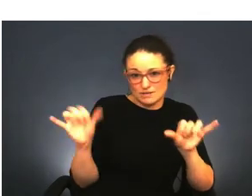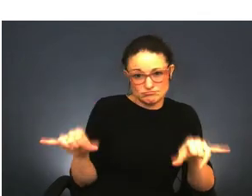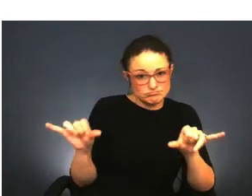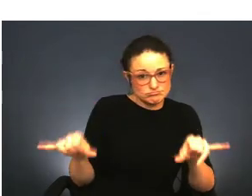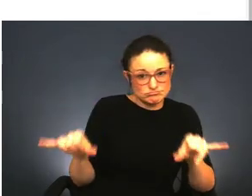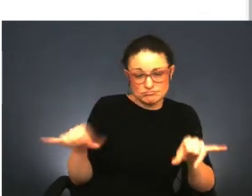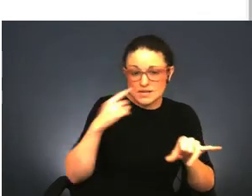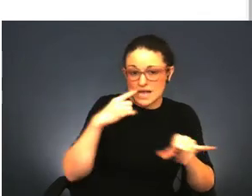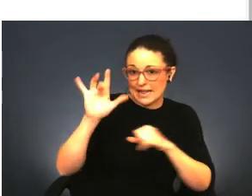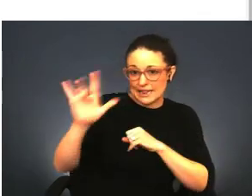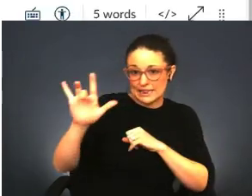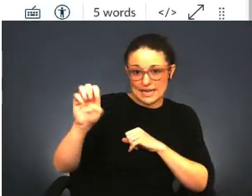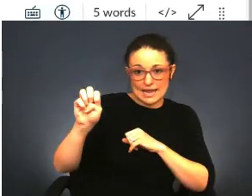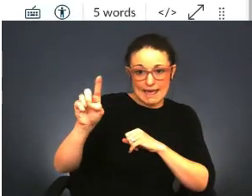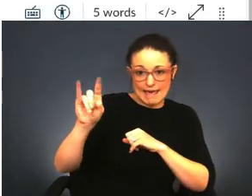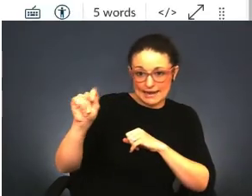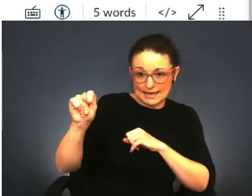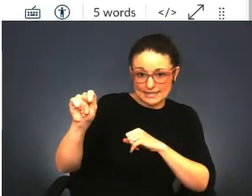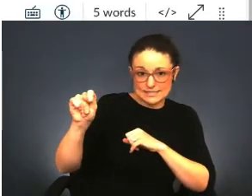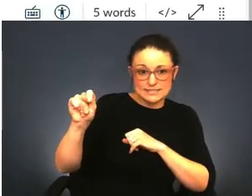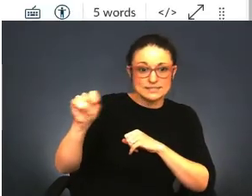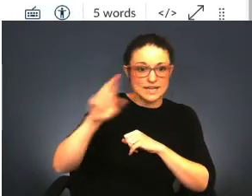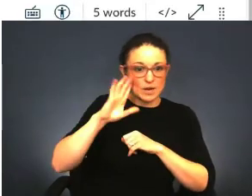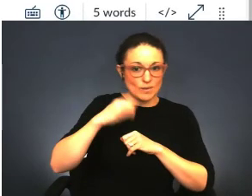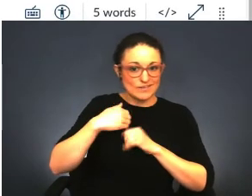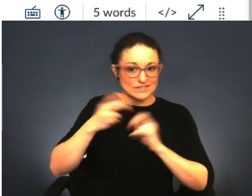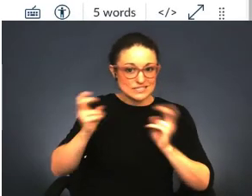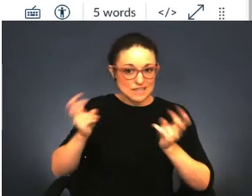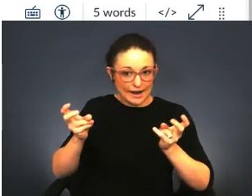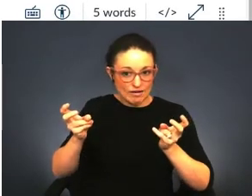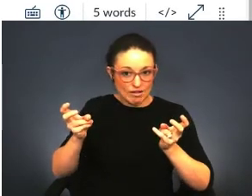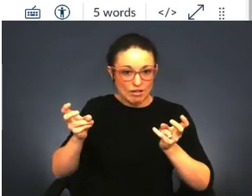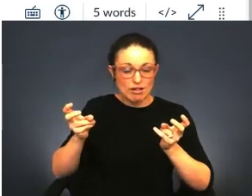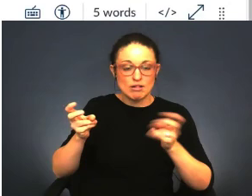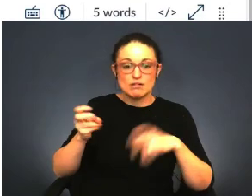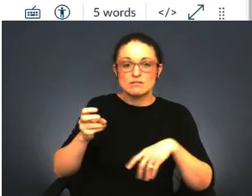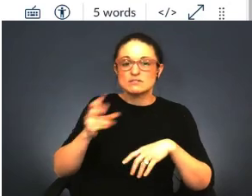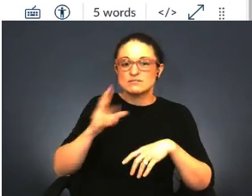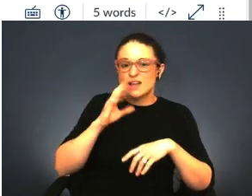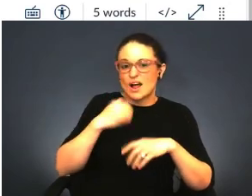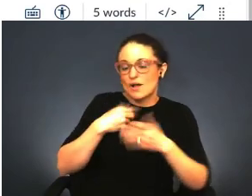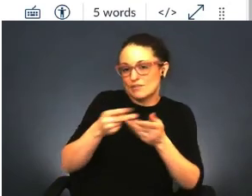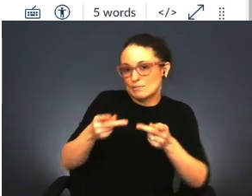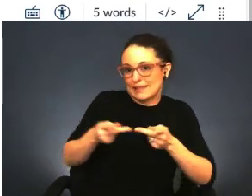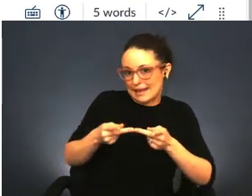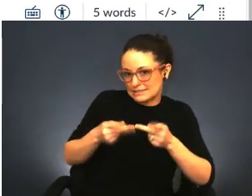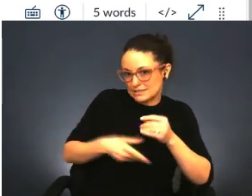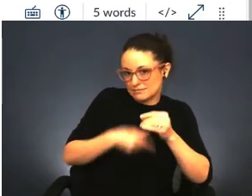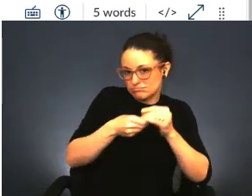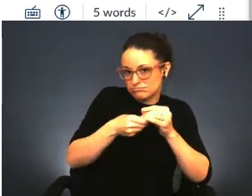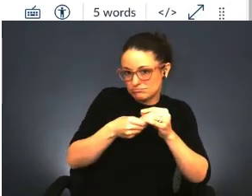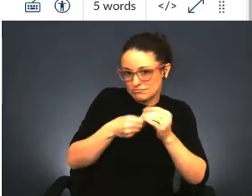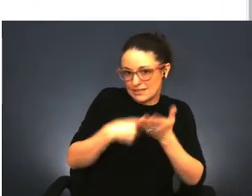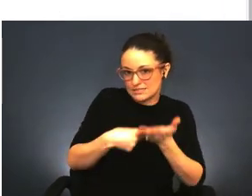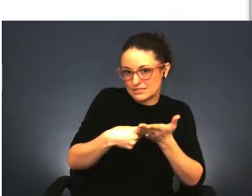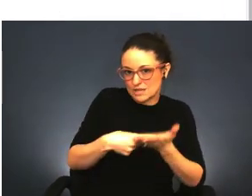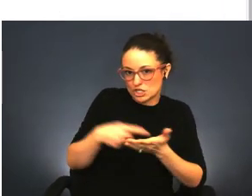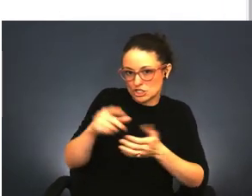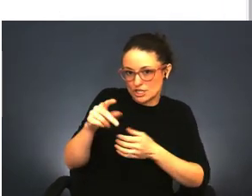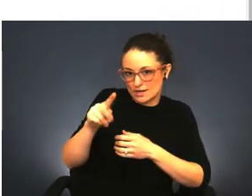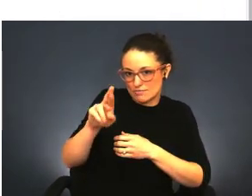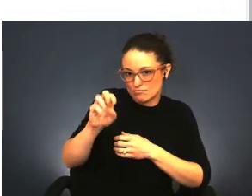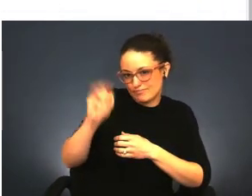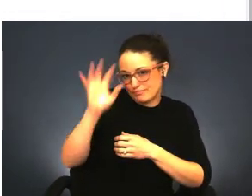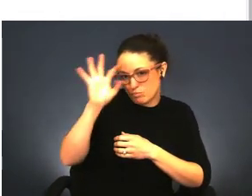edit, I'll have a title and I'll have a place where I can put my discussion prompt. And then beneath that